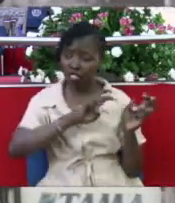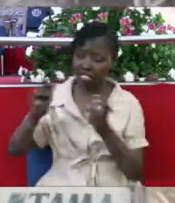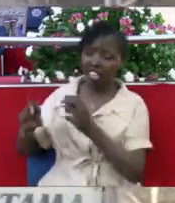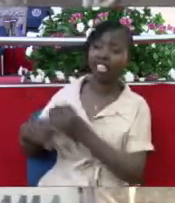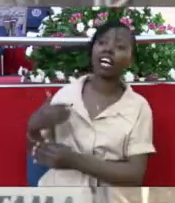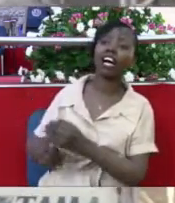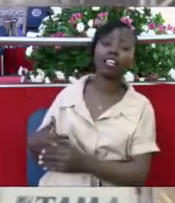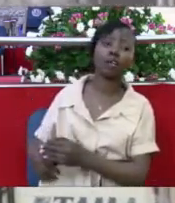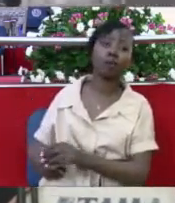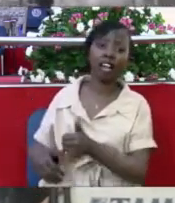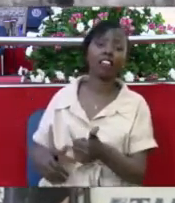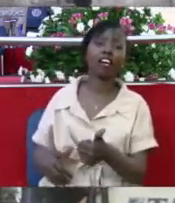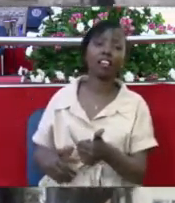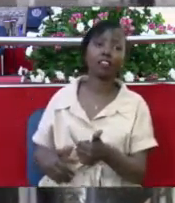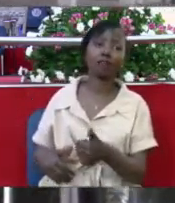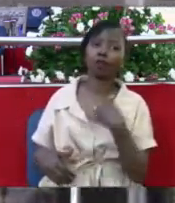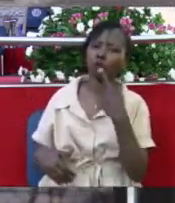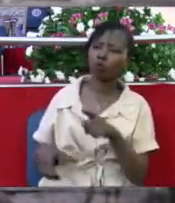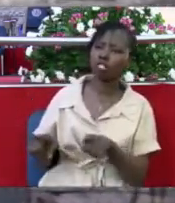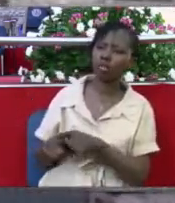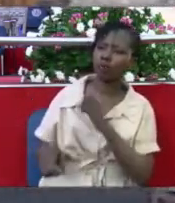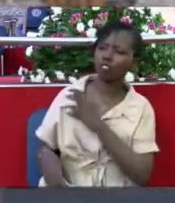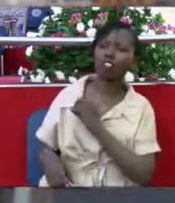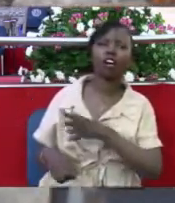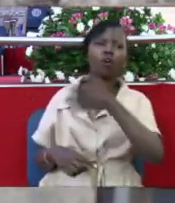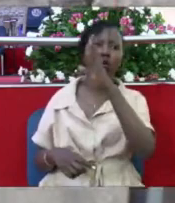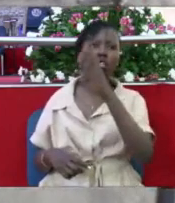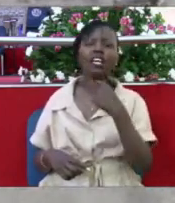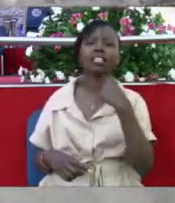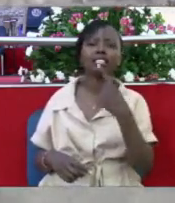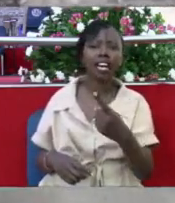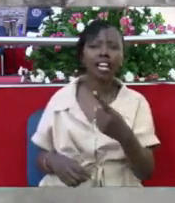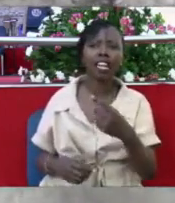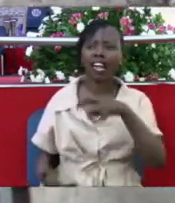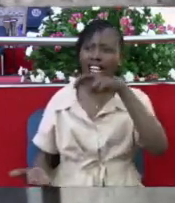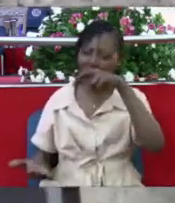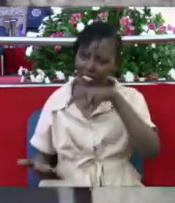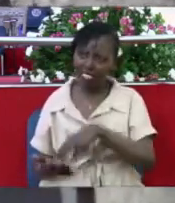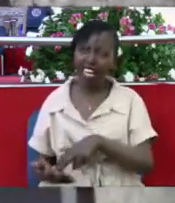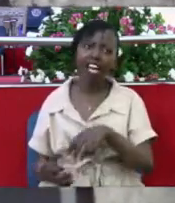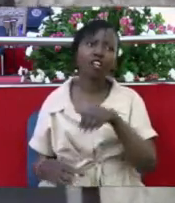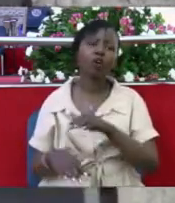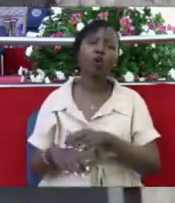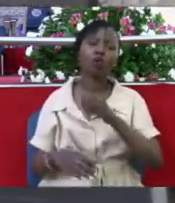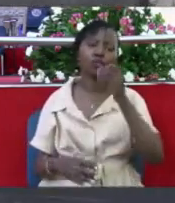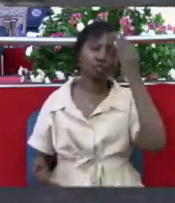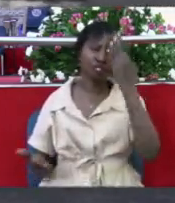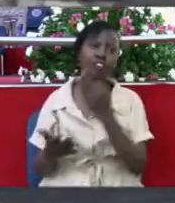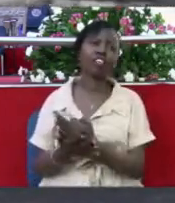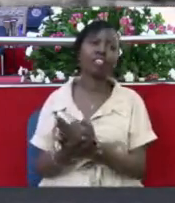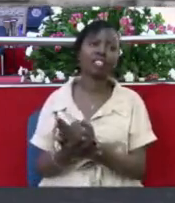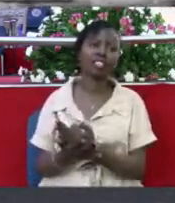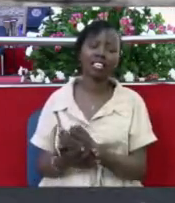fear God. Hebu angalia jirani mwingine ambaye anakaa pengine huyo anaogopa. Tell them, stand on your faith. Mwambie simama kwa imani. Stand in your